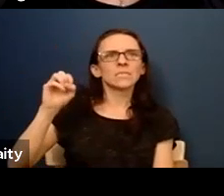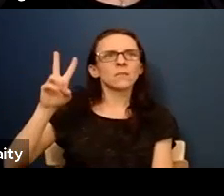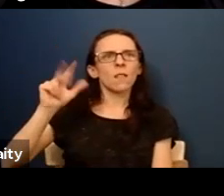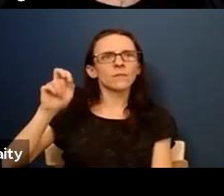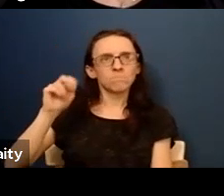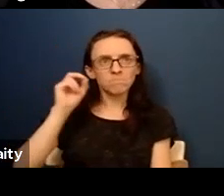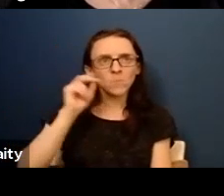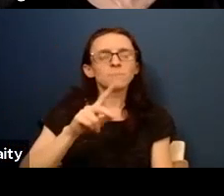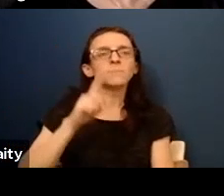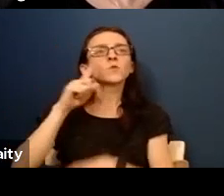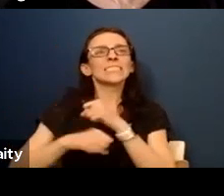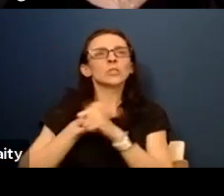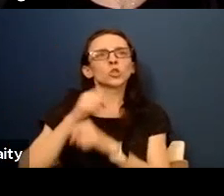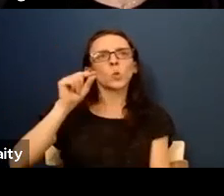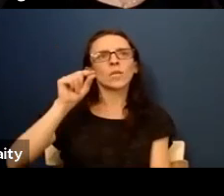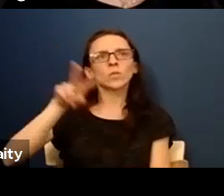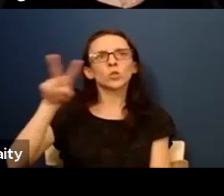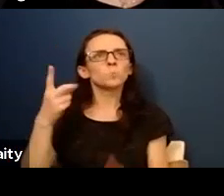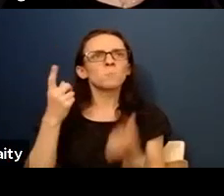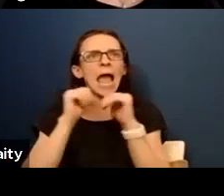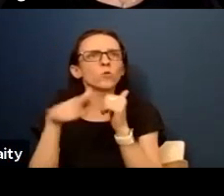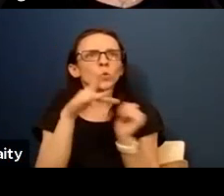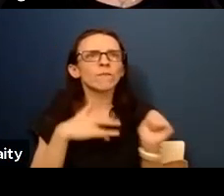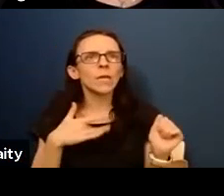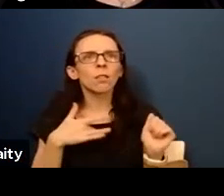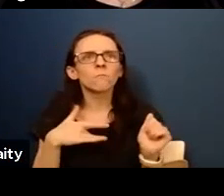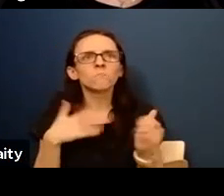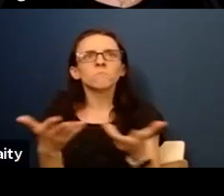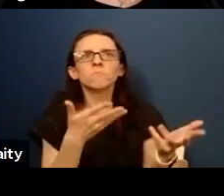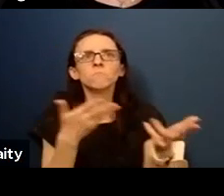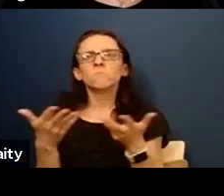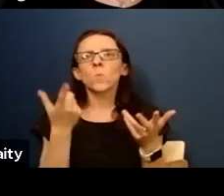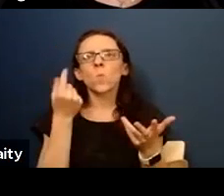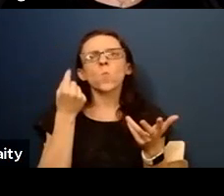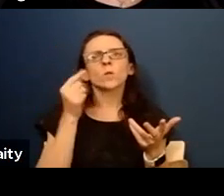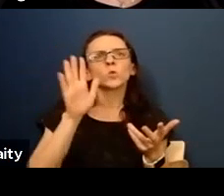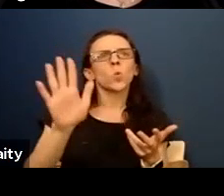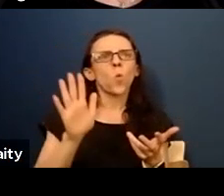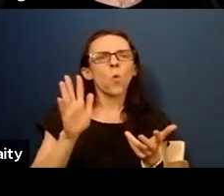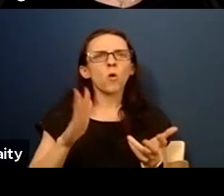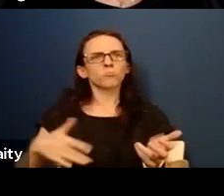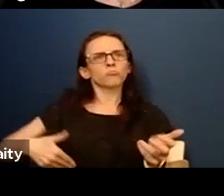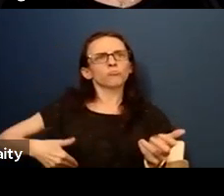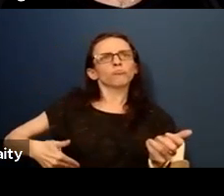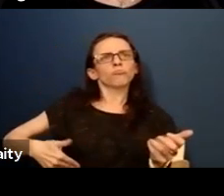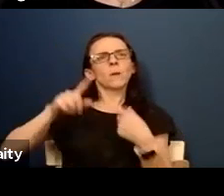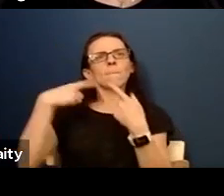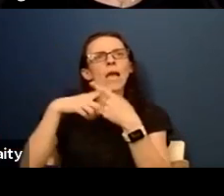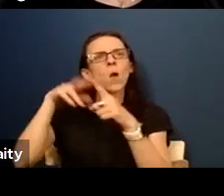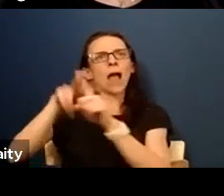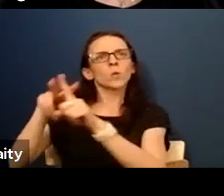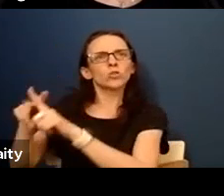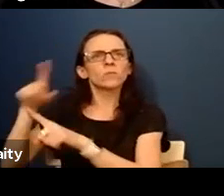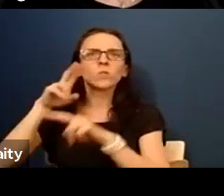22, how are folks feeling about 22? Where would you lean with respect to an allocation of seats? We've